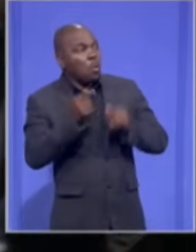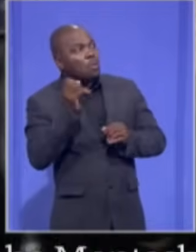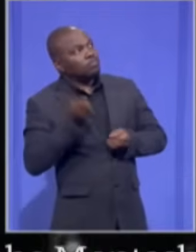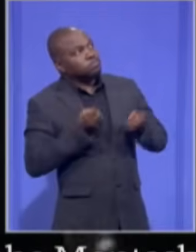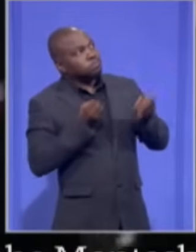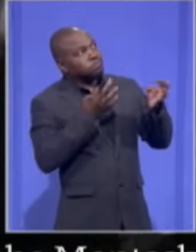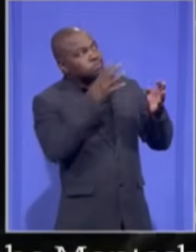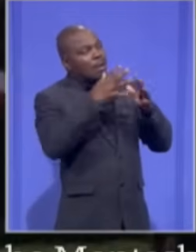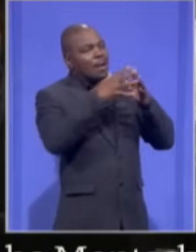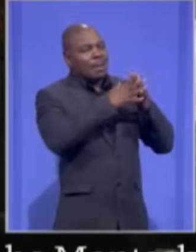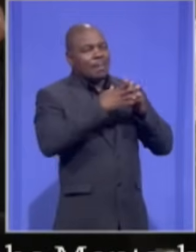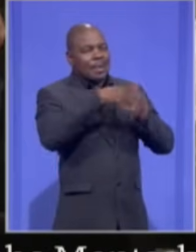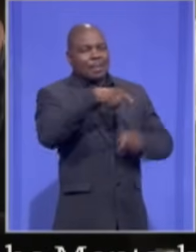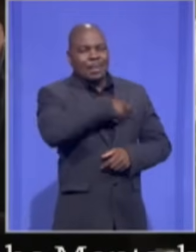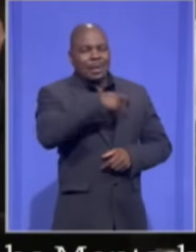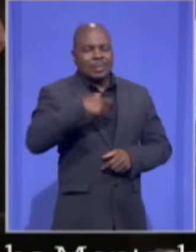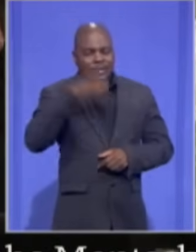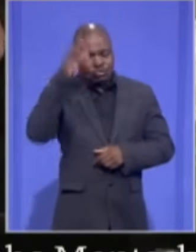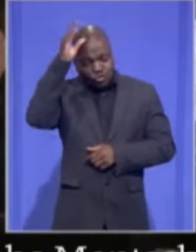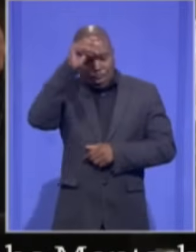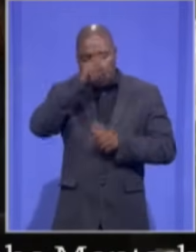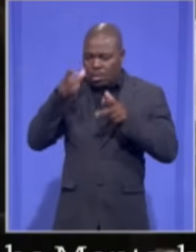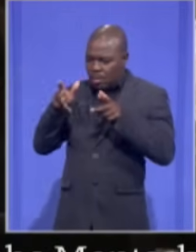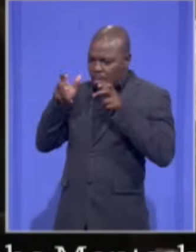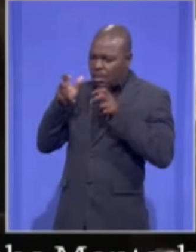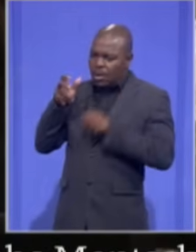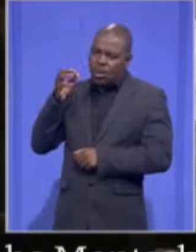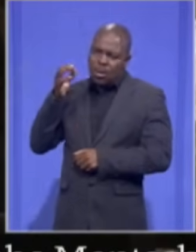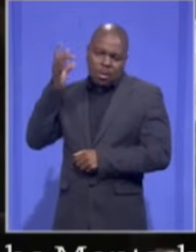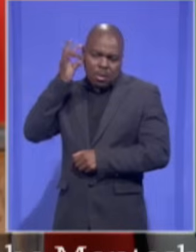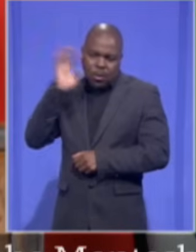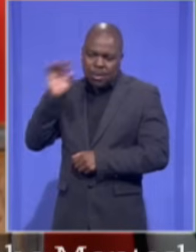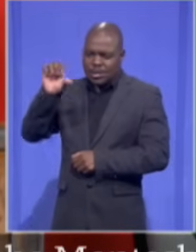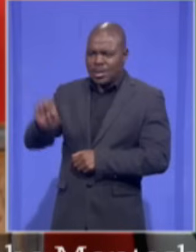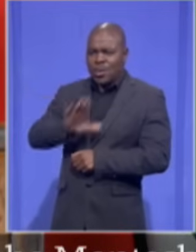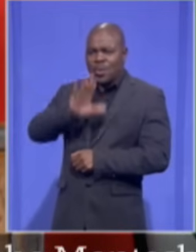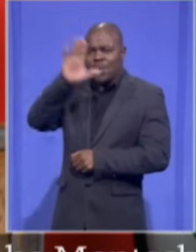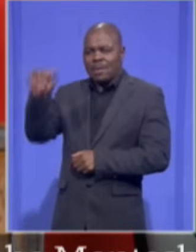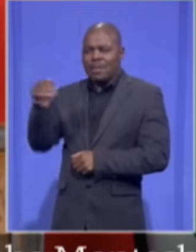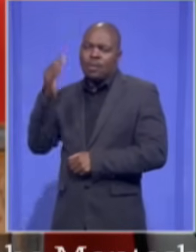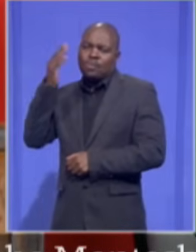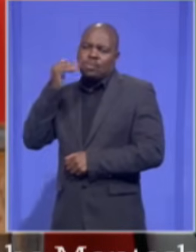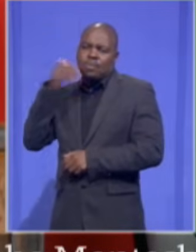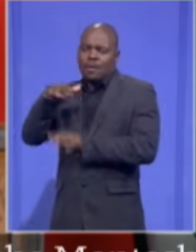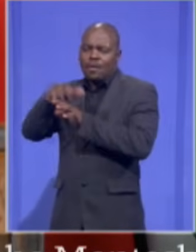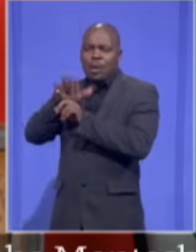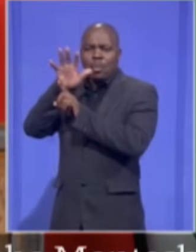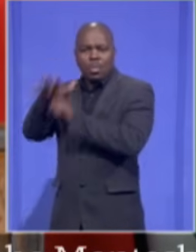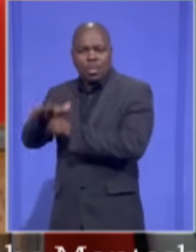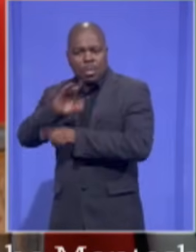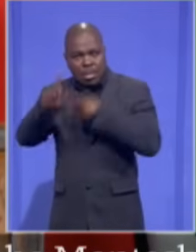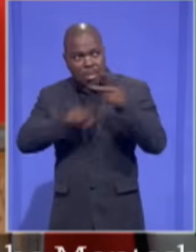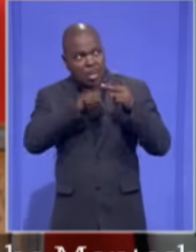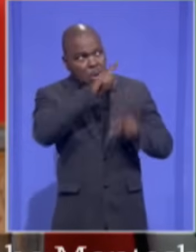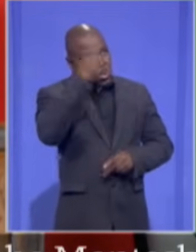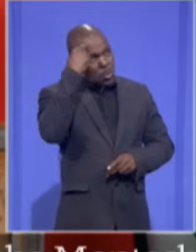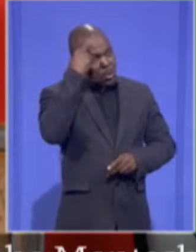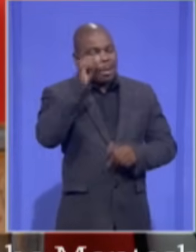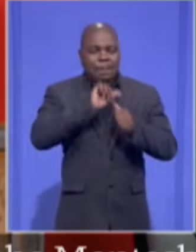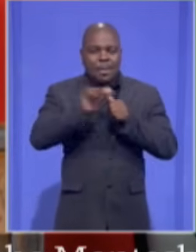ho mopresidente wa Amerika Donald Trump ka hore dihwai tsa ba basweu di a hlokofatswa e leng se bakileng hore mmuso wa Trump o